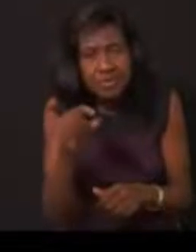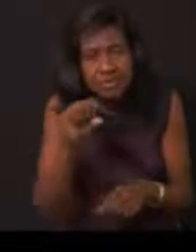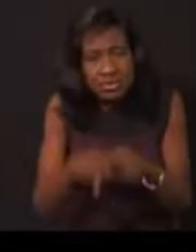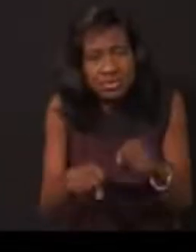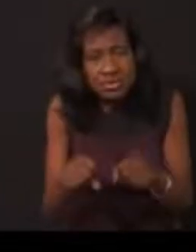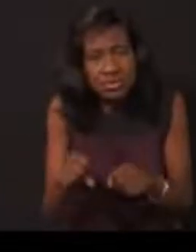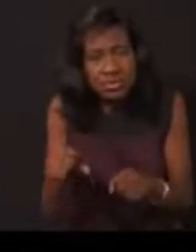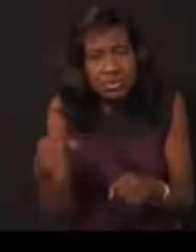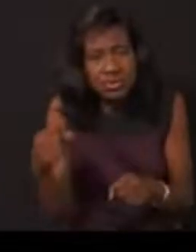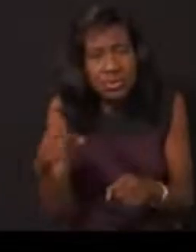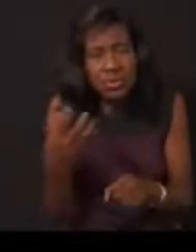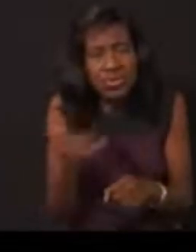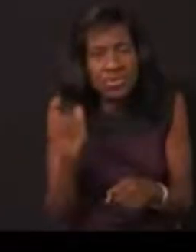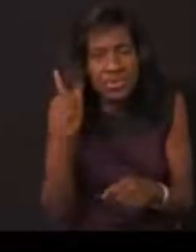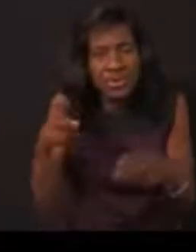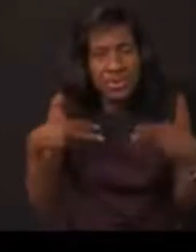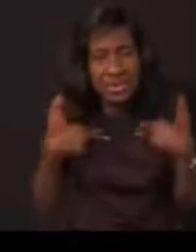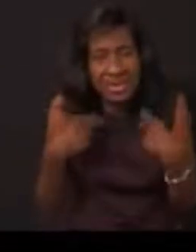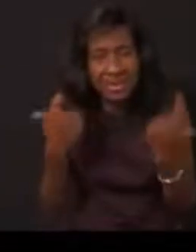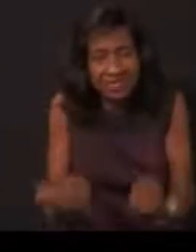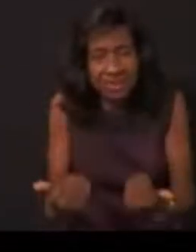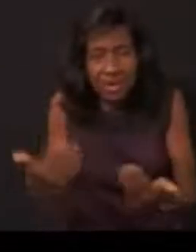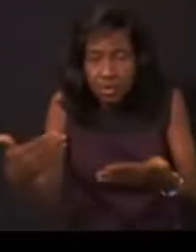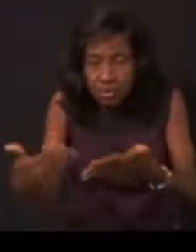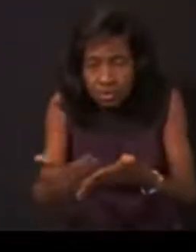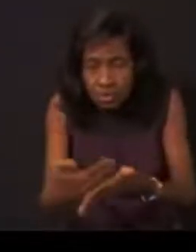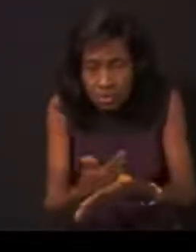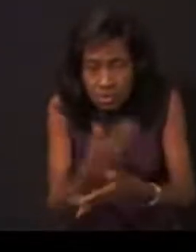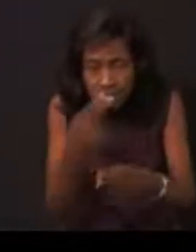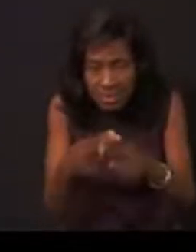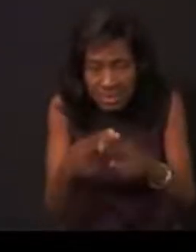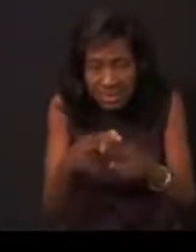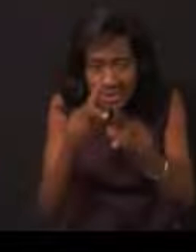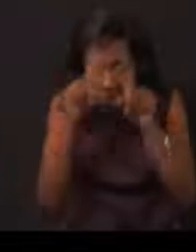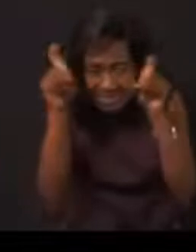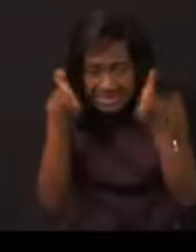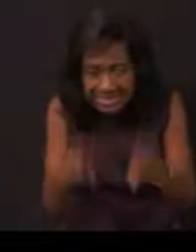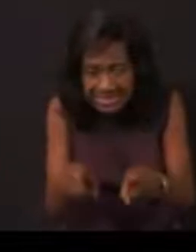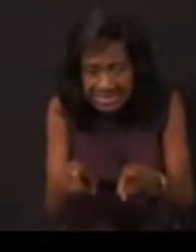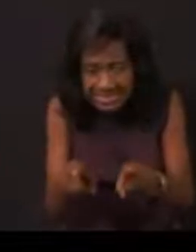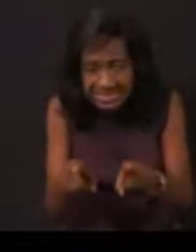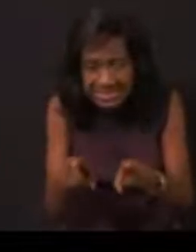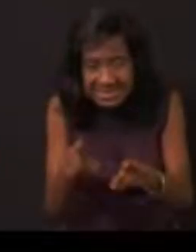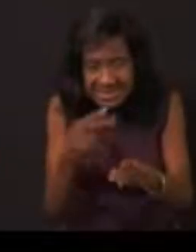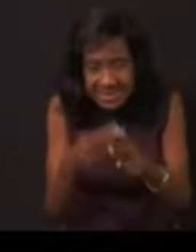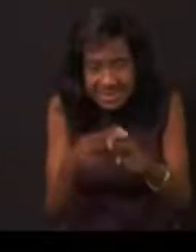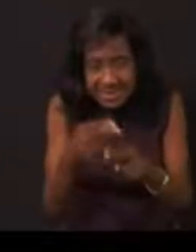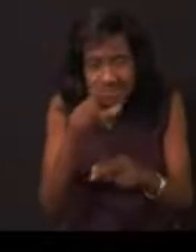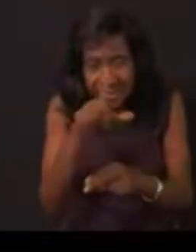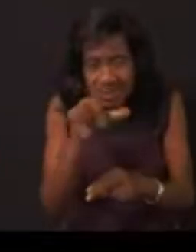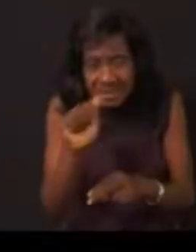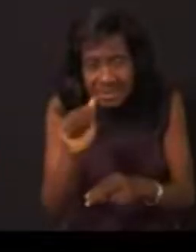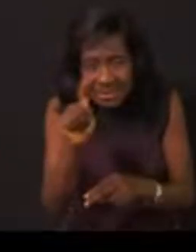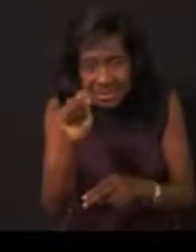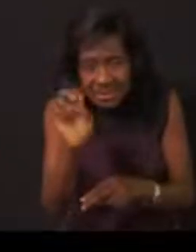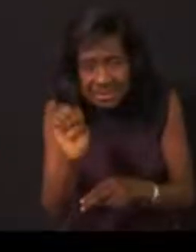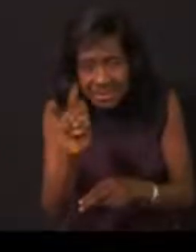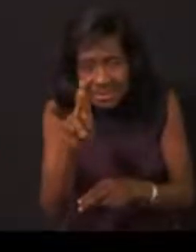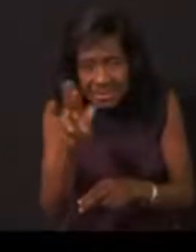the lateral flow tests that you just had an earlier demonstration in respect